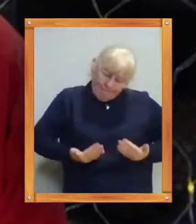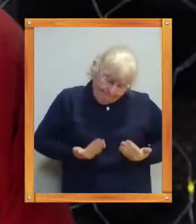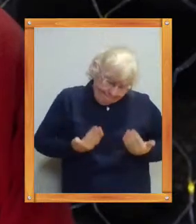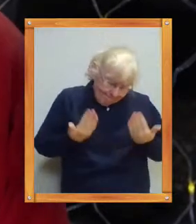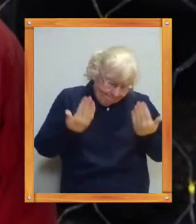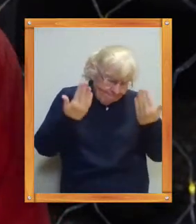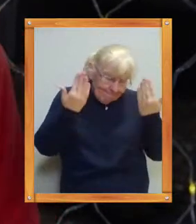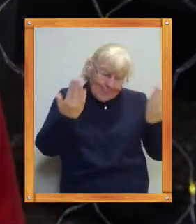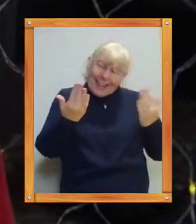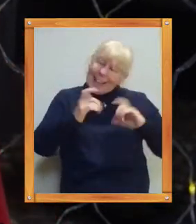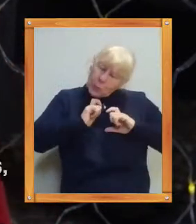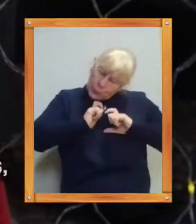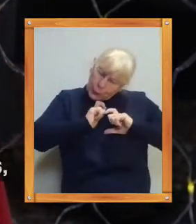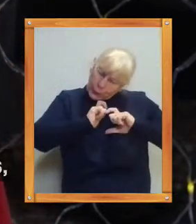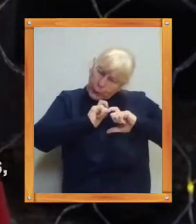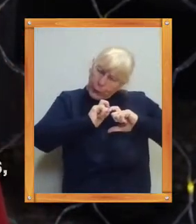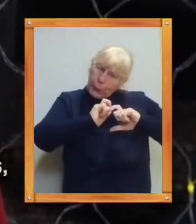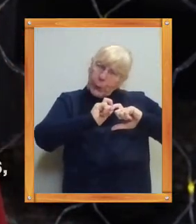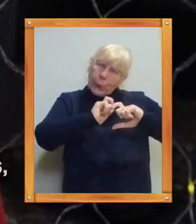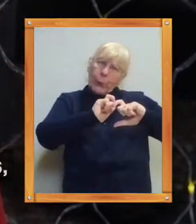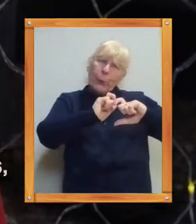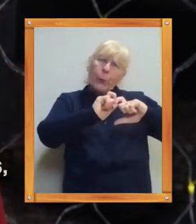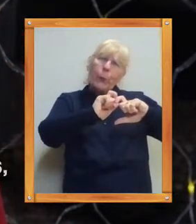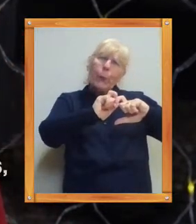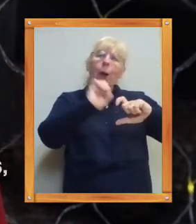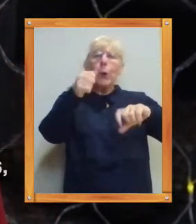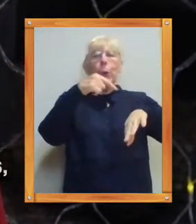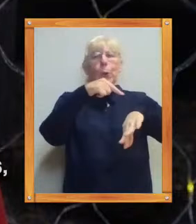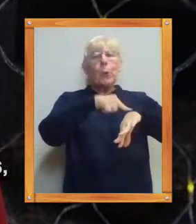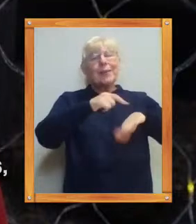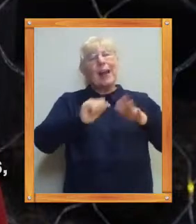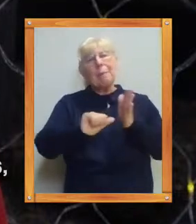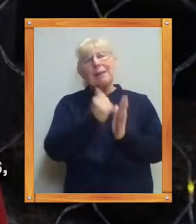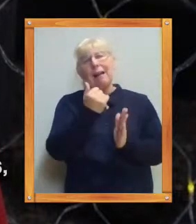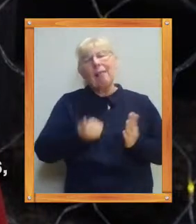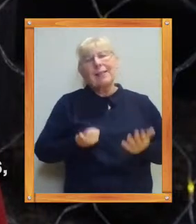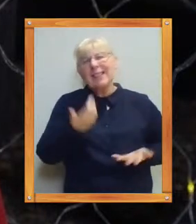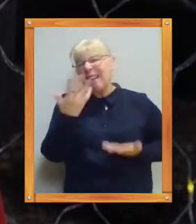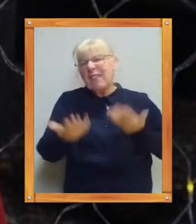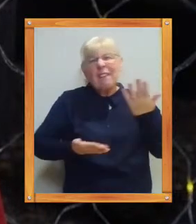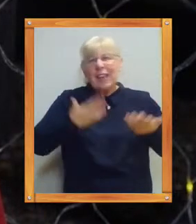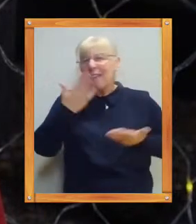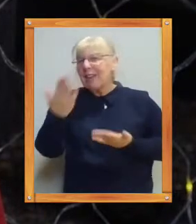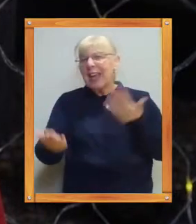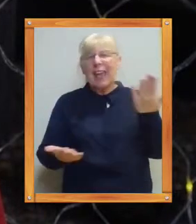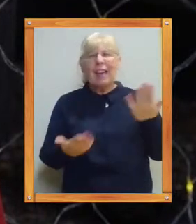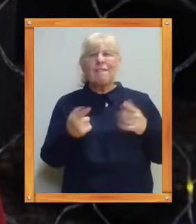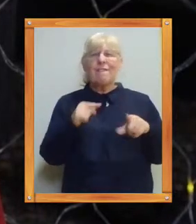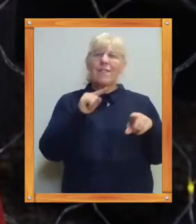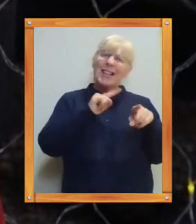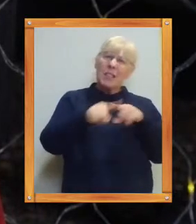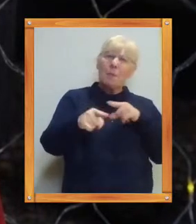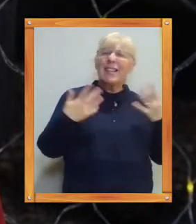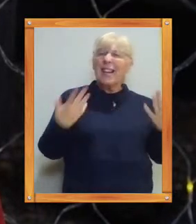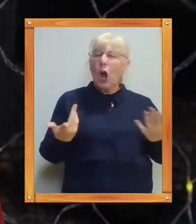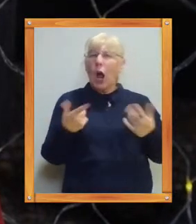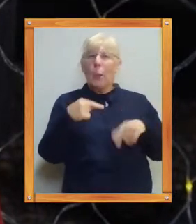generously of your time and talents, particularly during these unprecedented times. It is very much